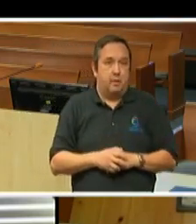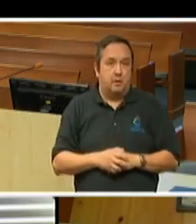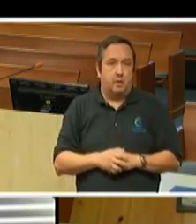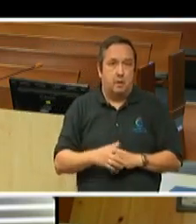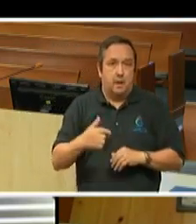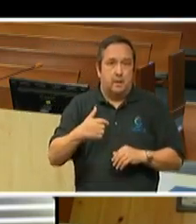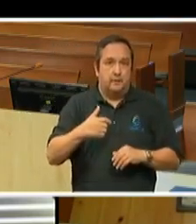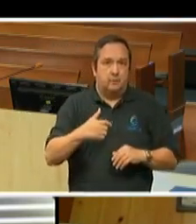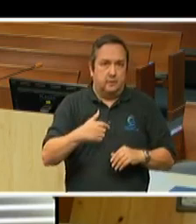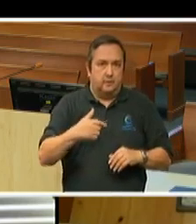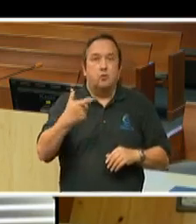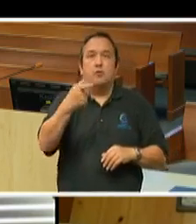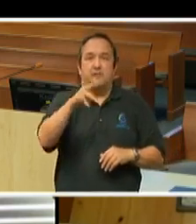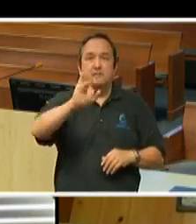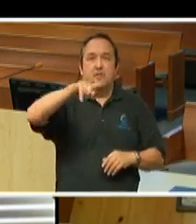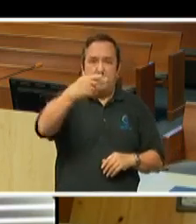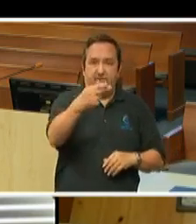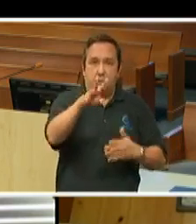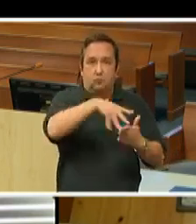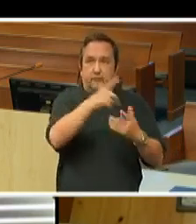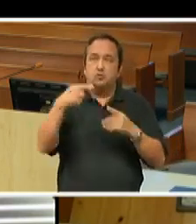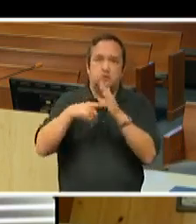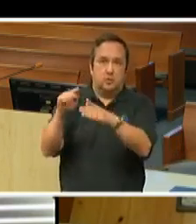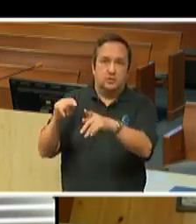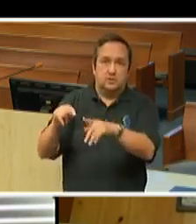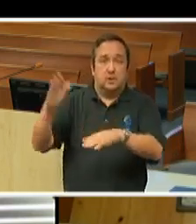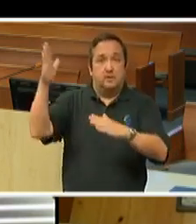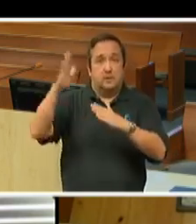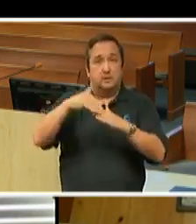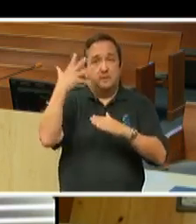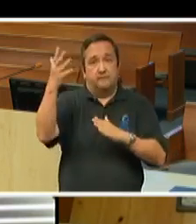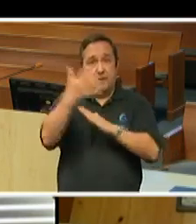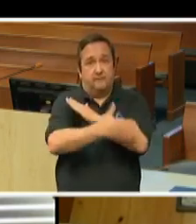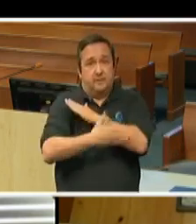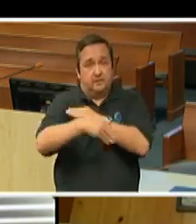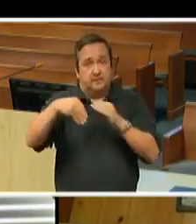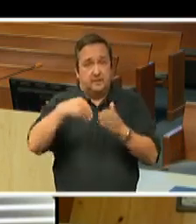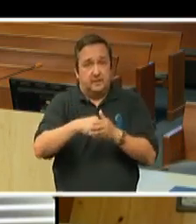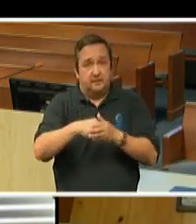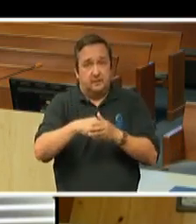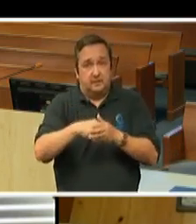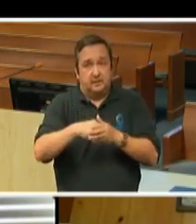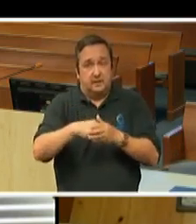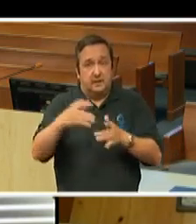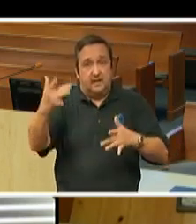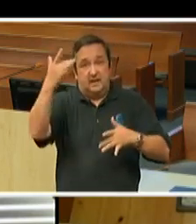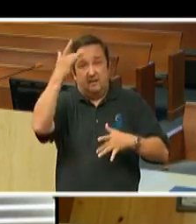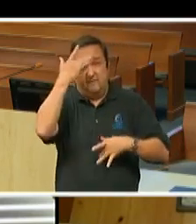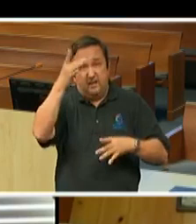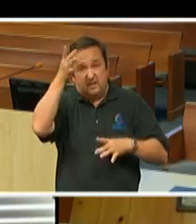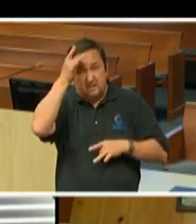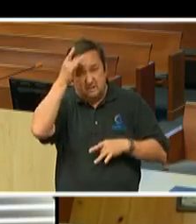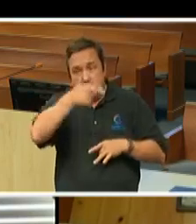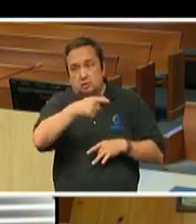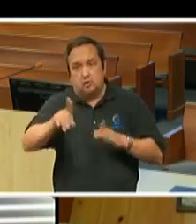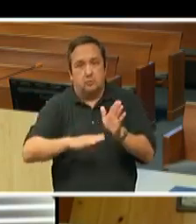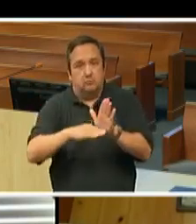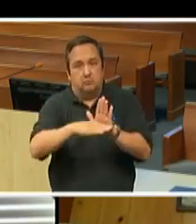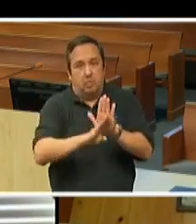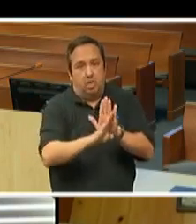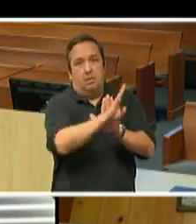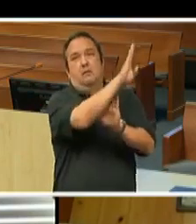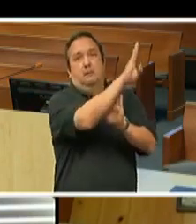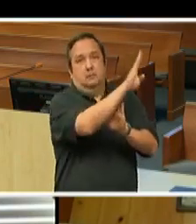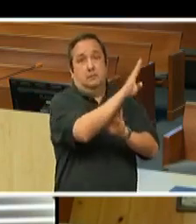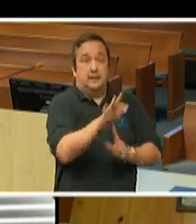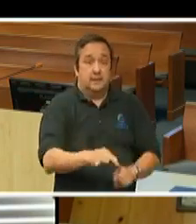probably can't see that. But of the five top counties for infections, all of them are showing the exponential rise going up except